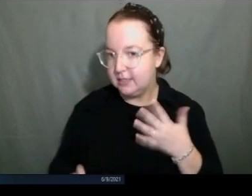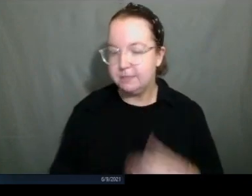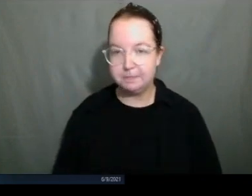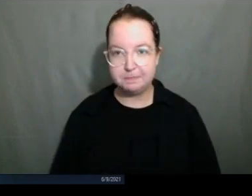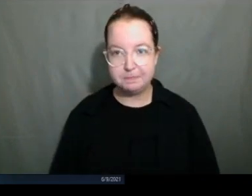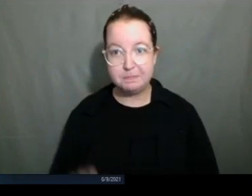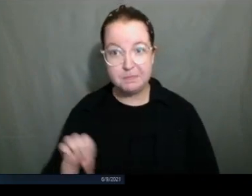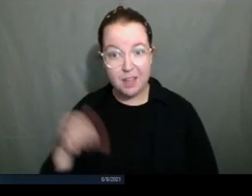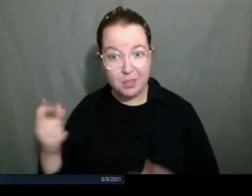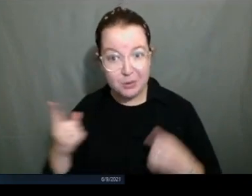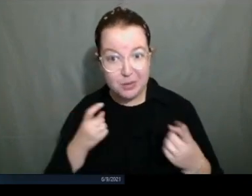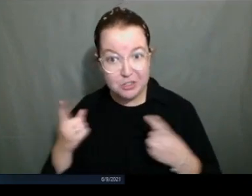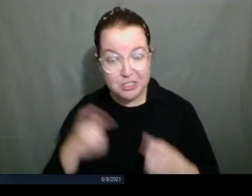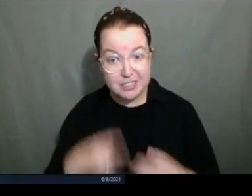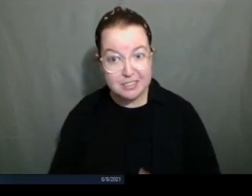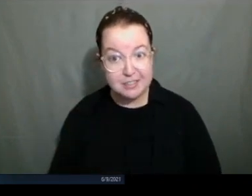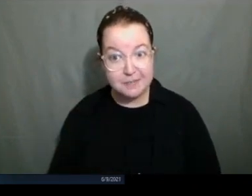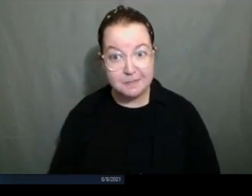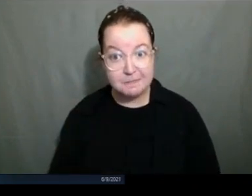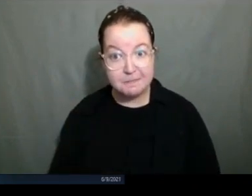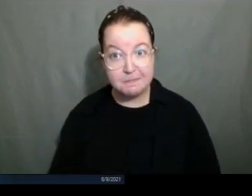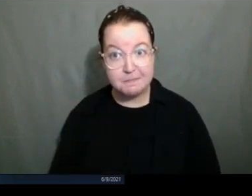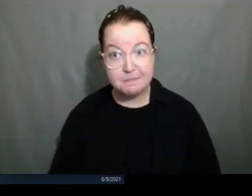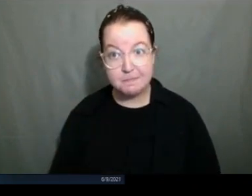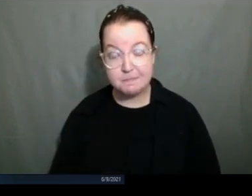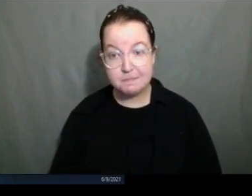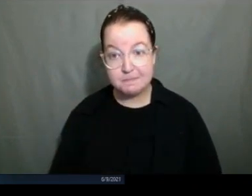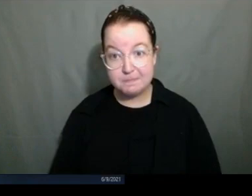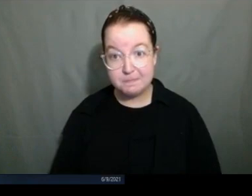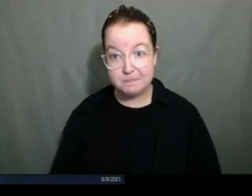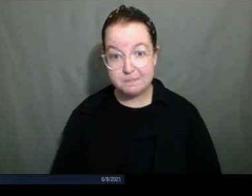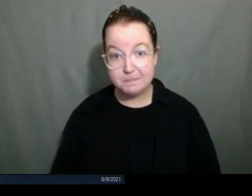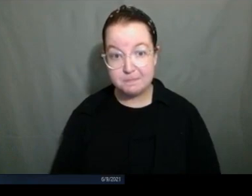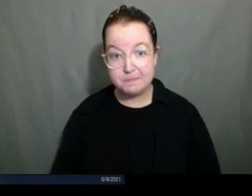Great. Any other questions before we move on?